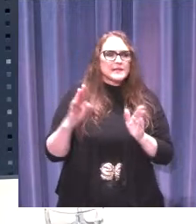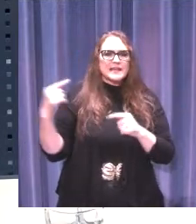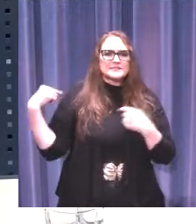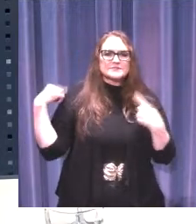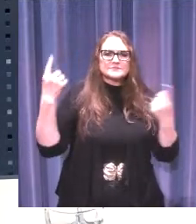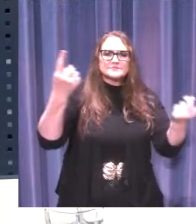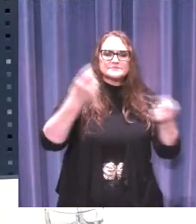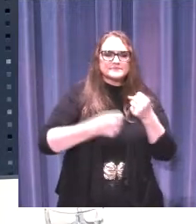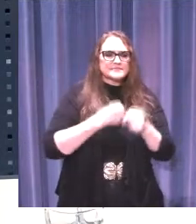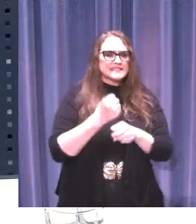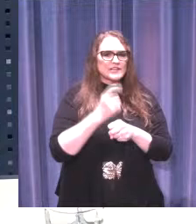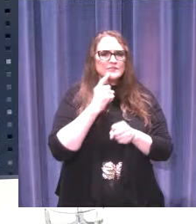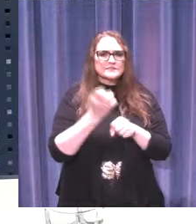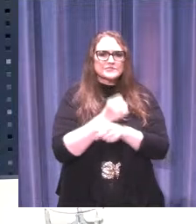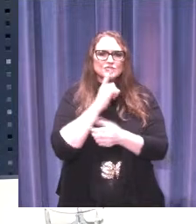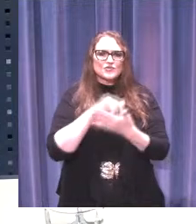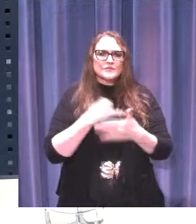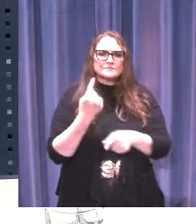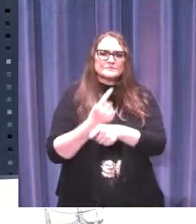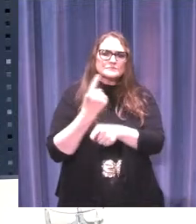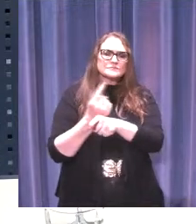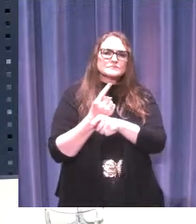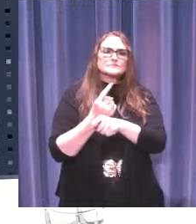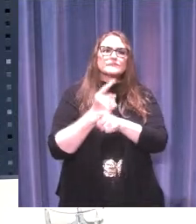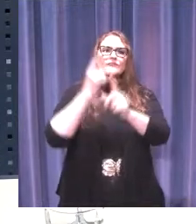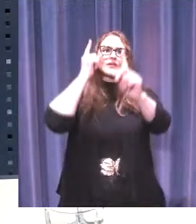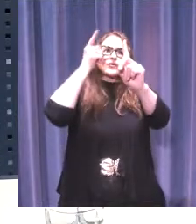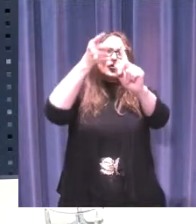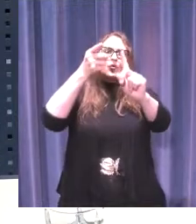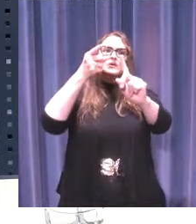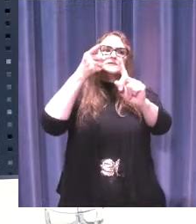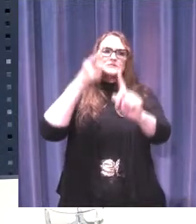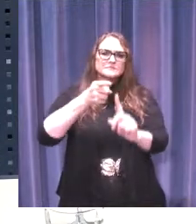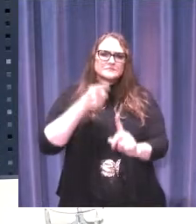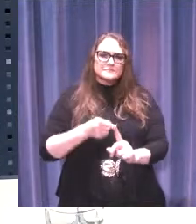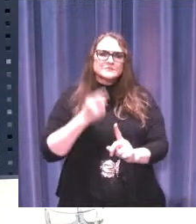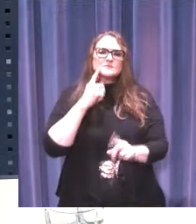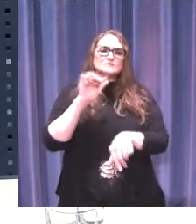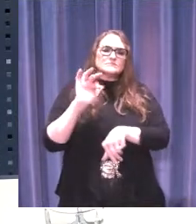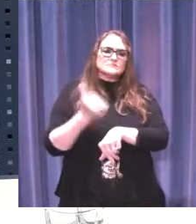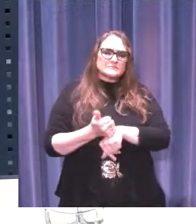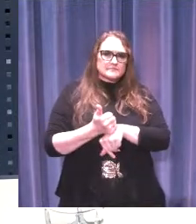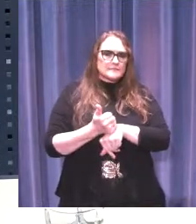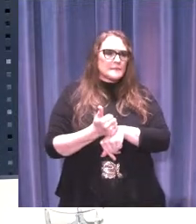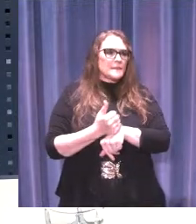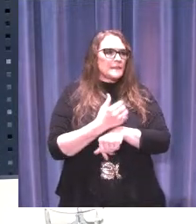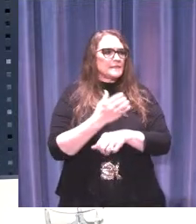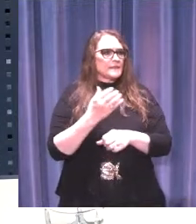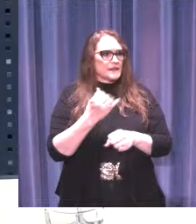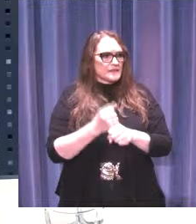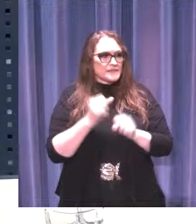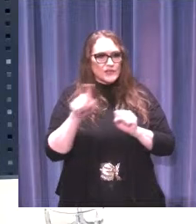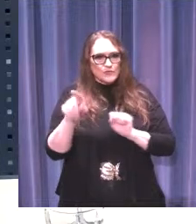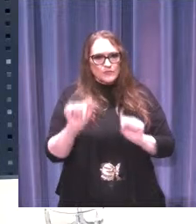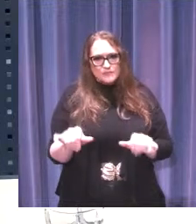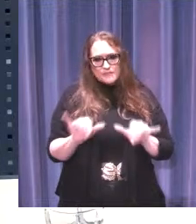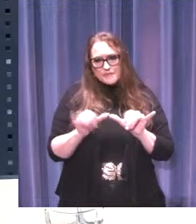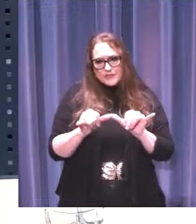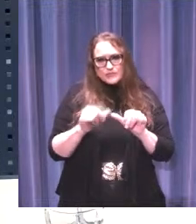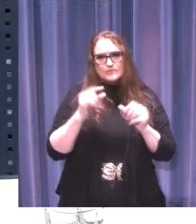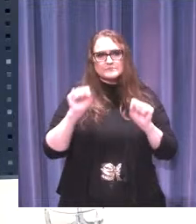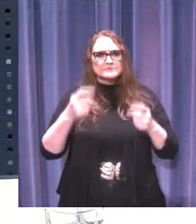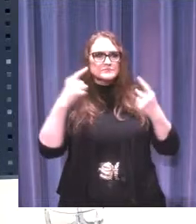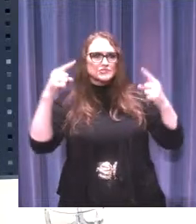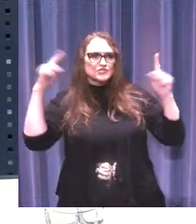ensuring appropriateness of the goals and objectives that are put in place, that they're measurable,